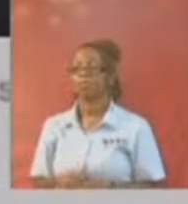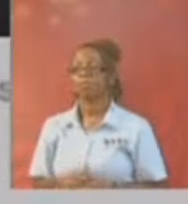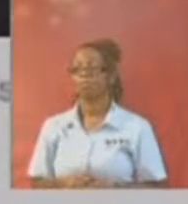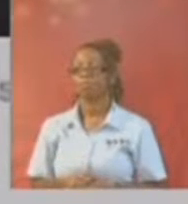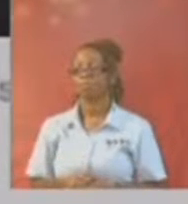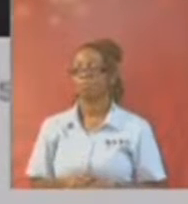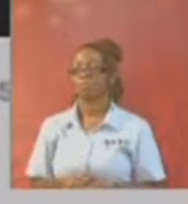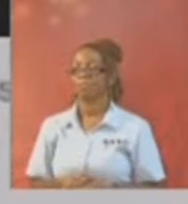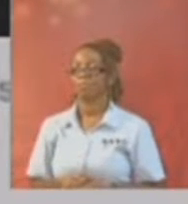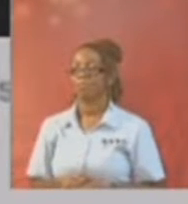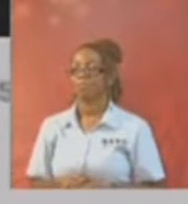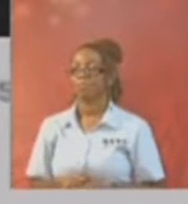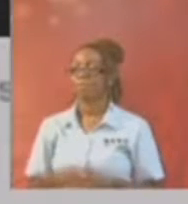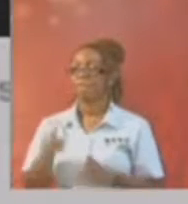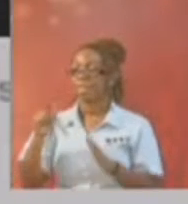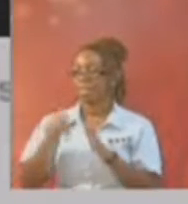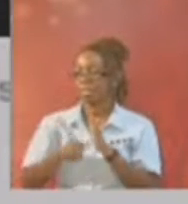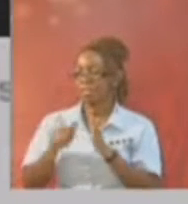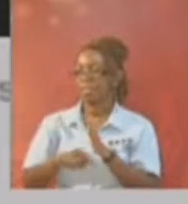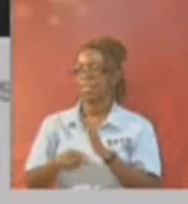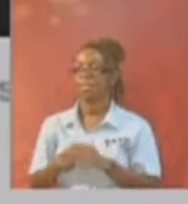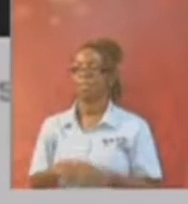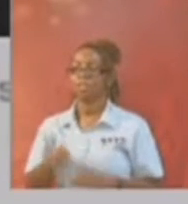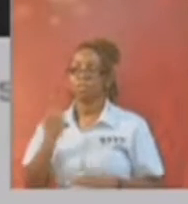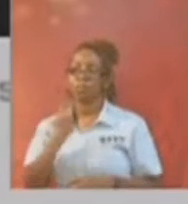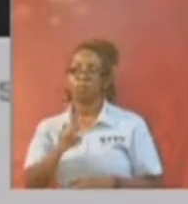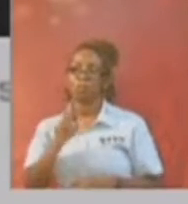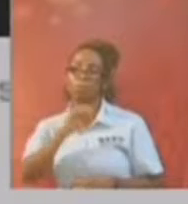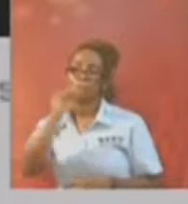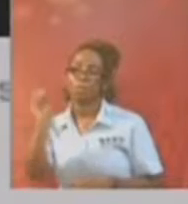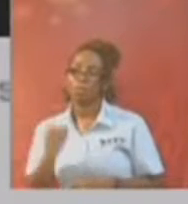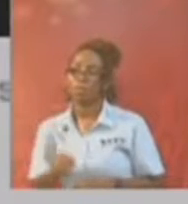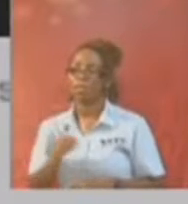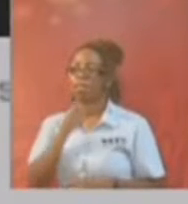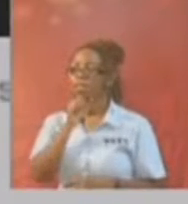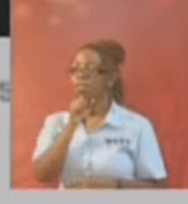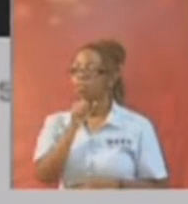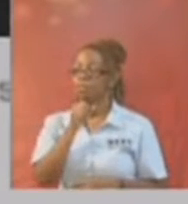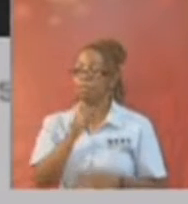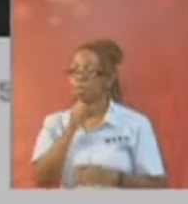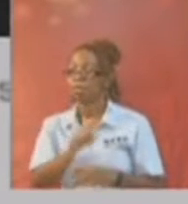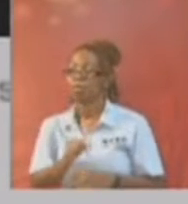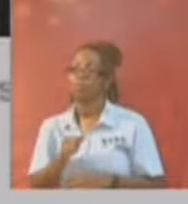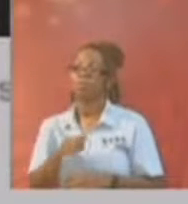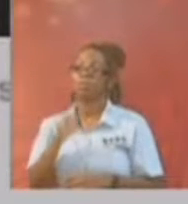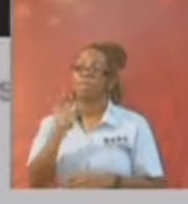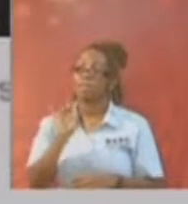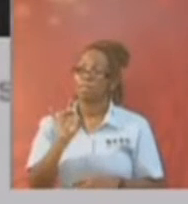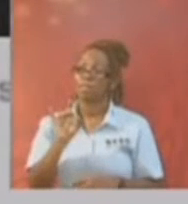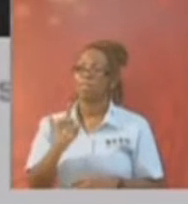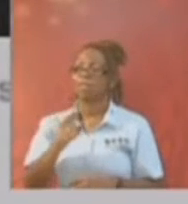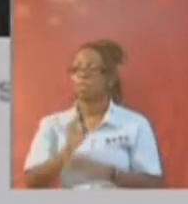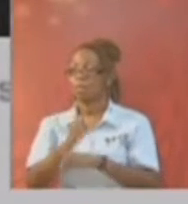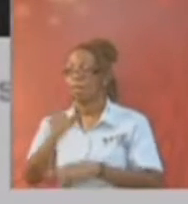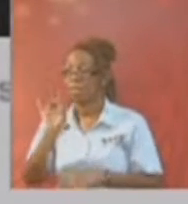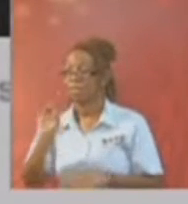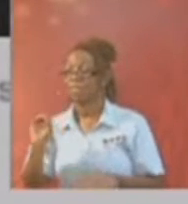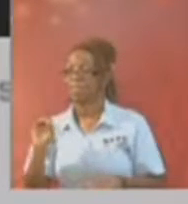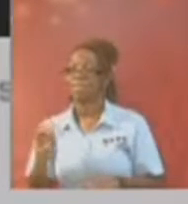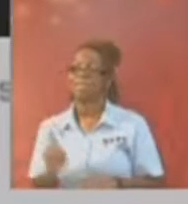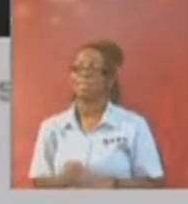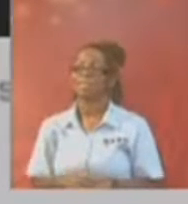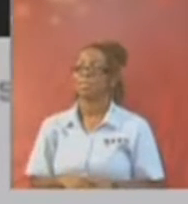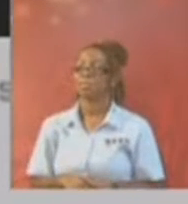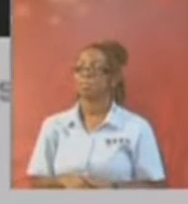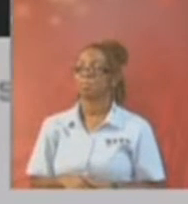a smaller number, about 2% of persons over 80, and a smaller number as well of those between